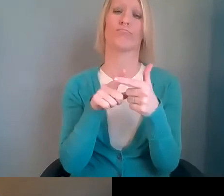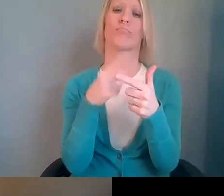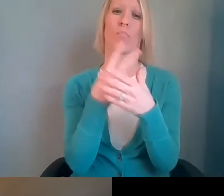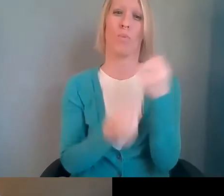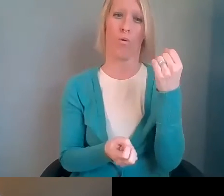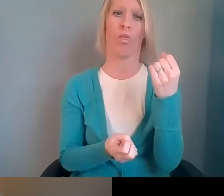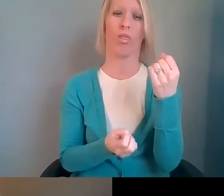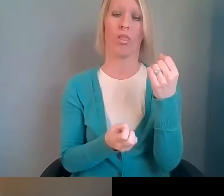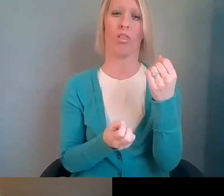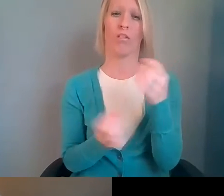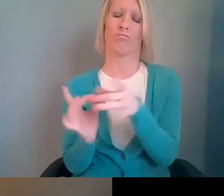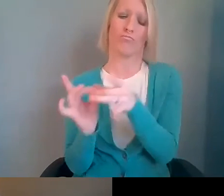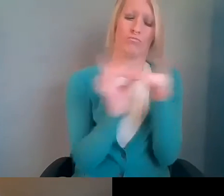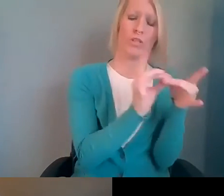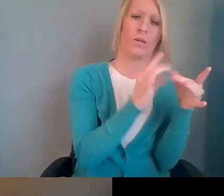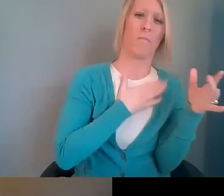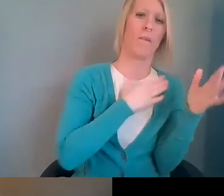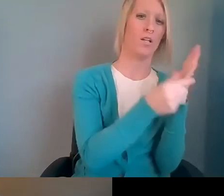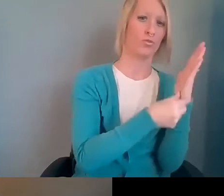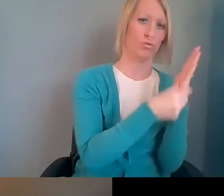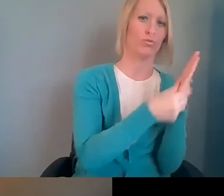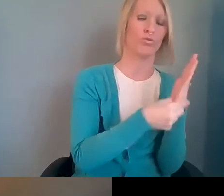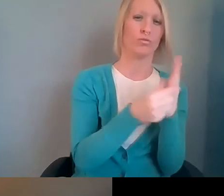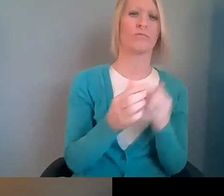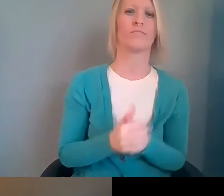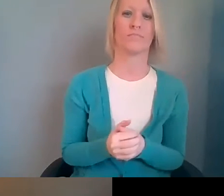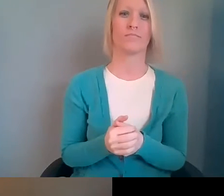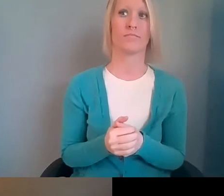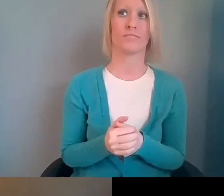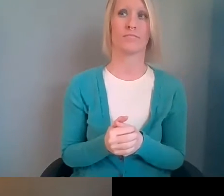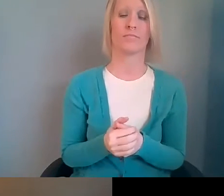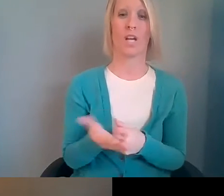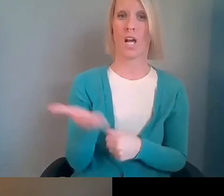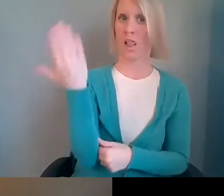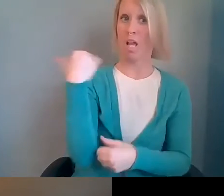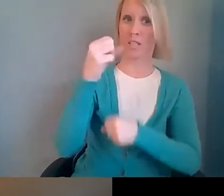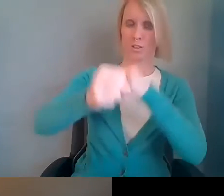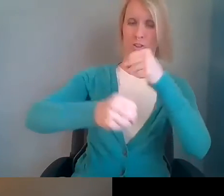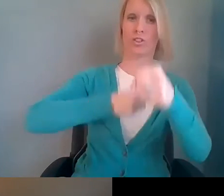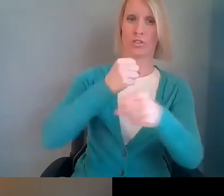in the last year, began to write some poetry with it.